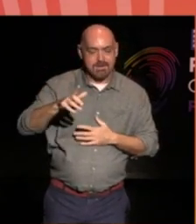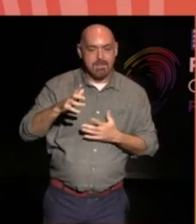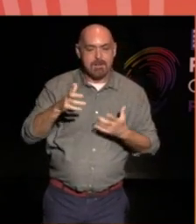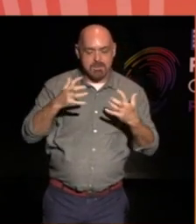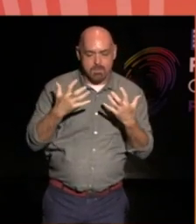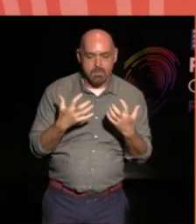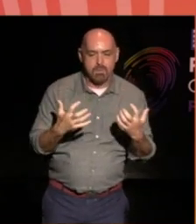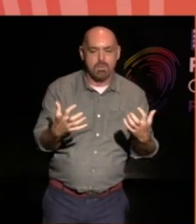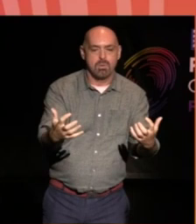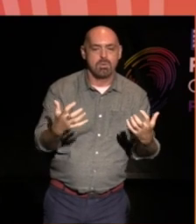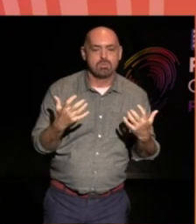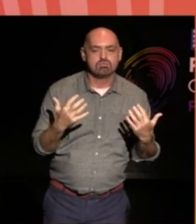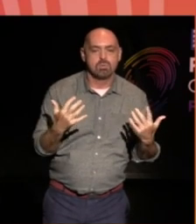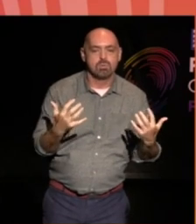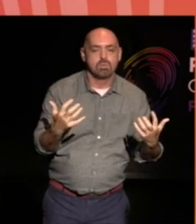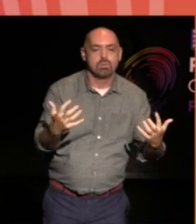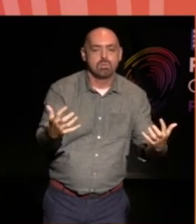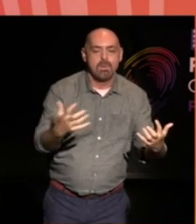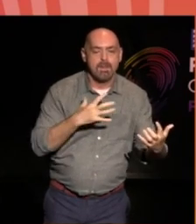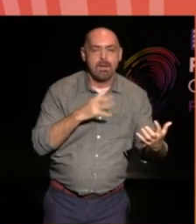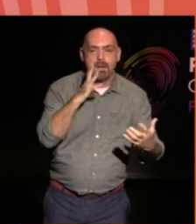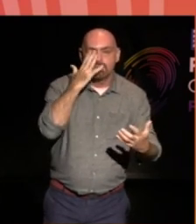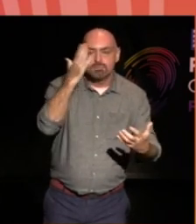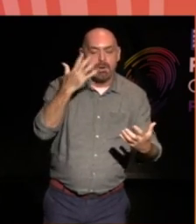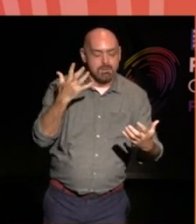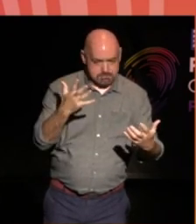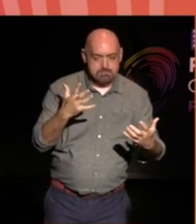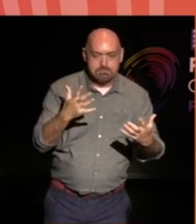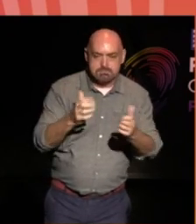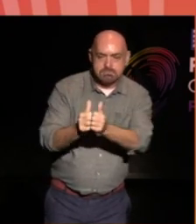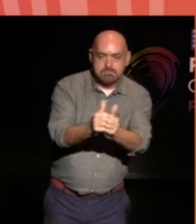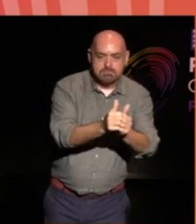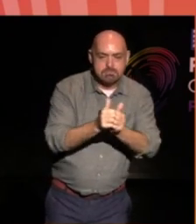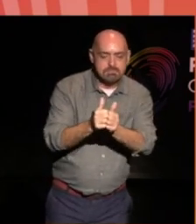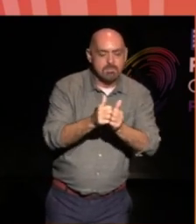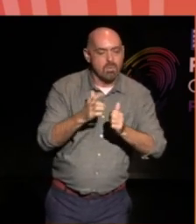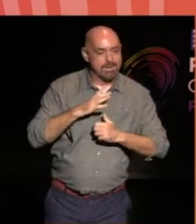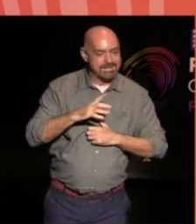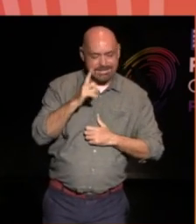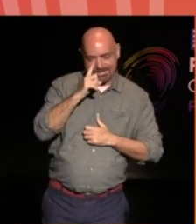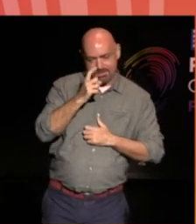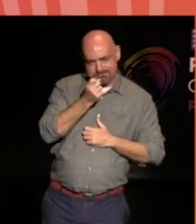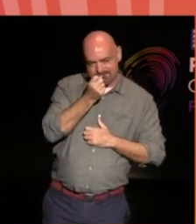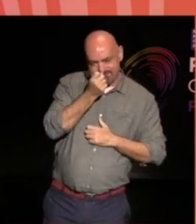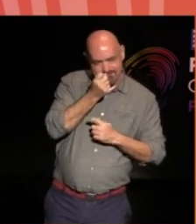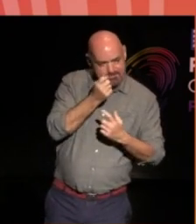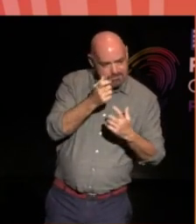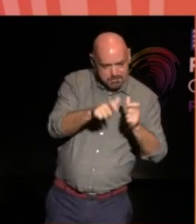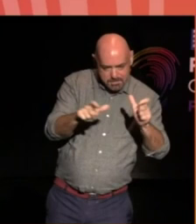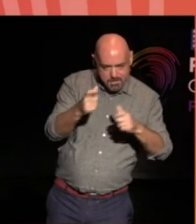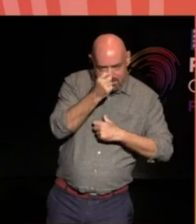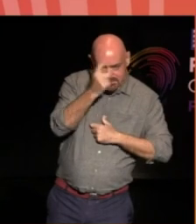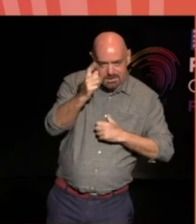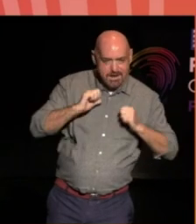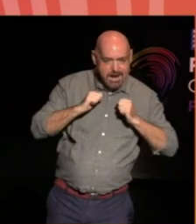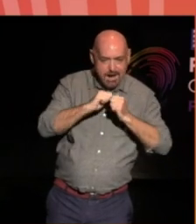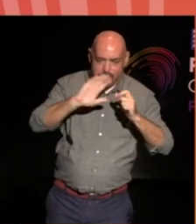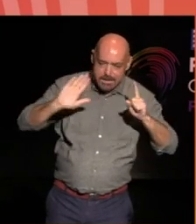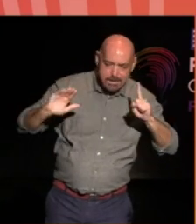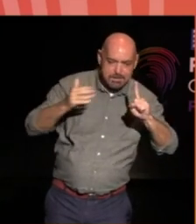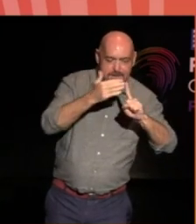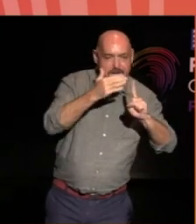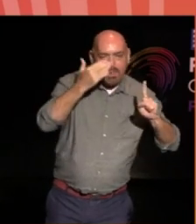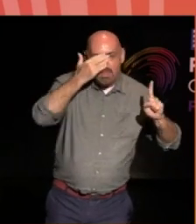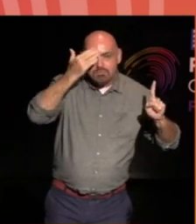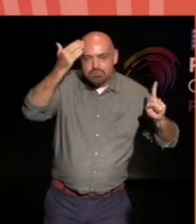that people really wanted to join. And so we have got to give people this sense of a mission, of a project, of a dream